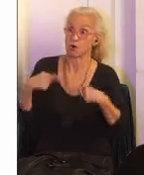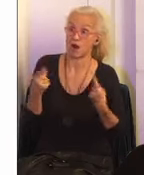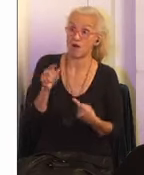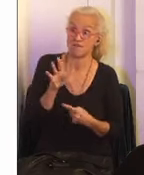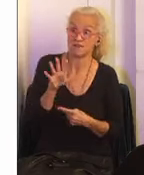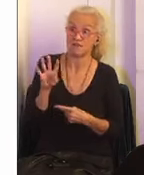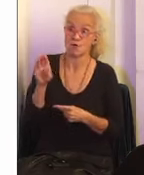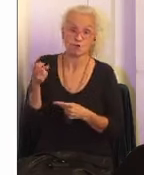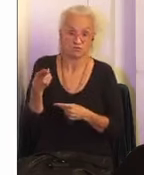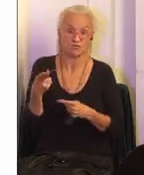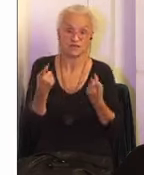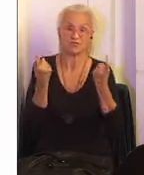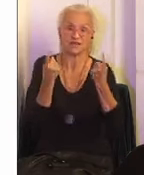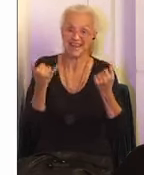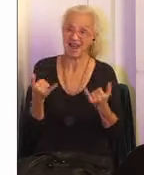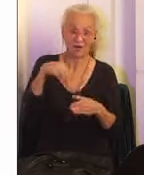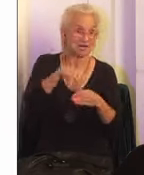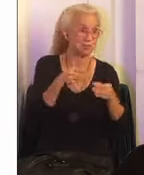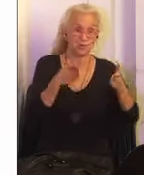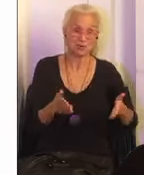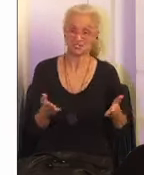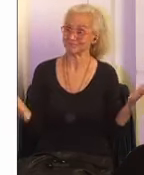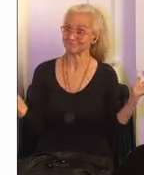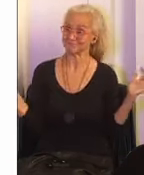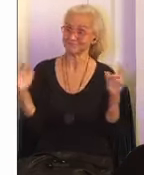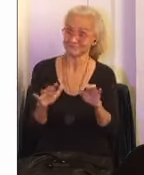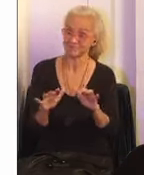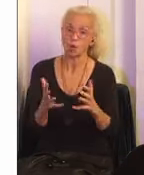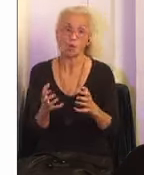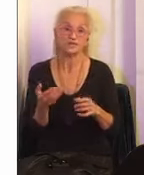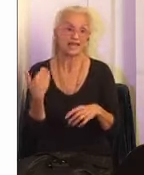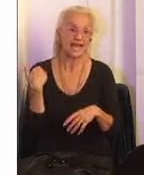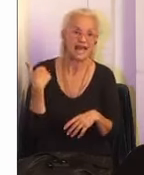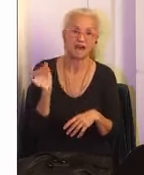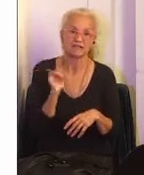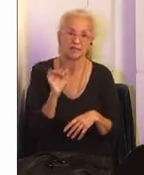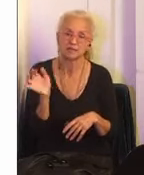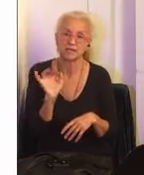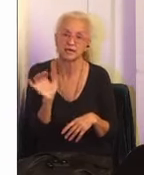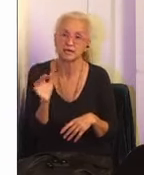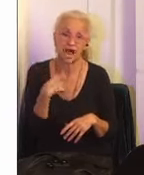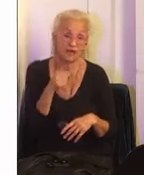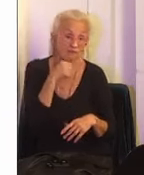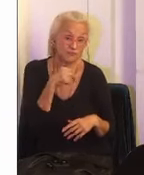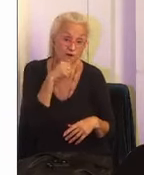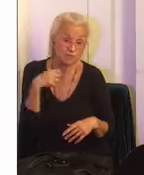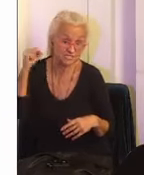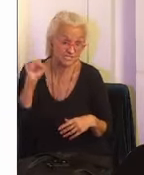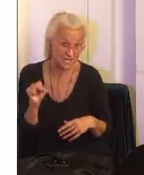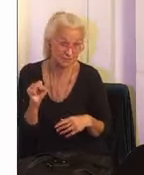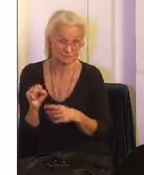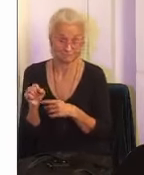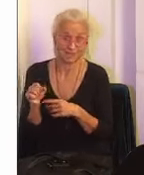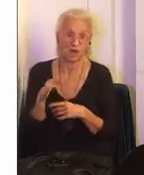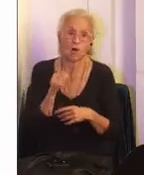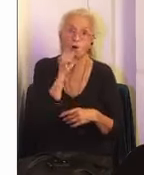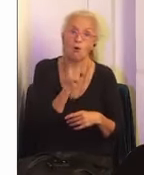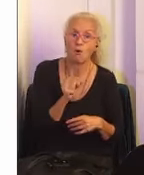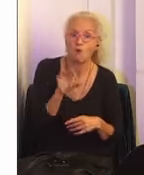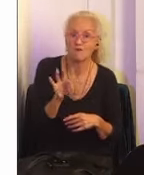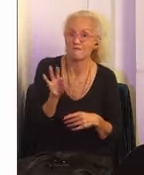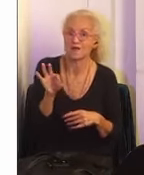that we are able to come back in person, We want to have a just old, I'm from the South, we have old-fashioned